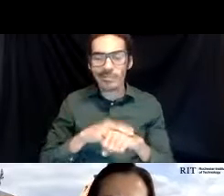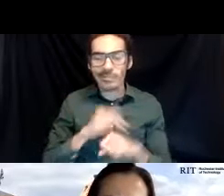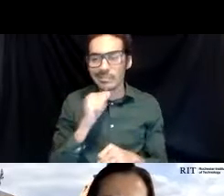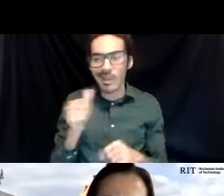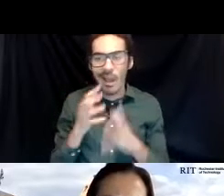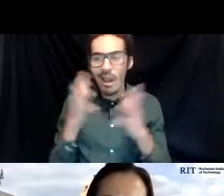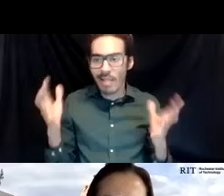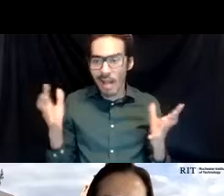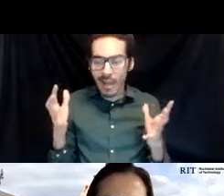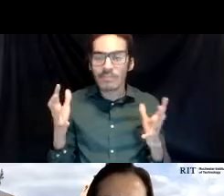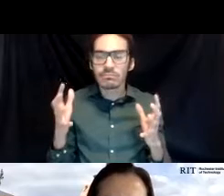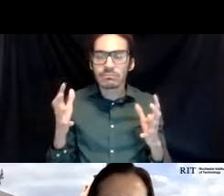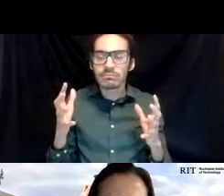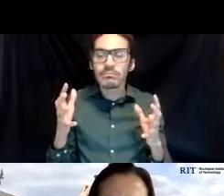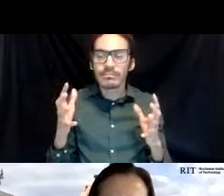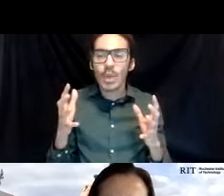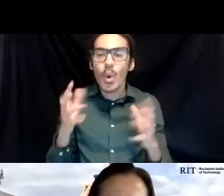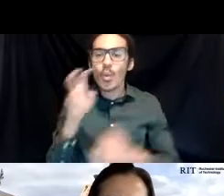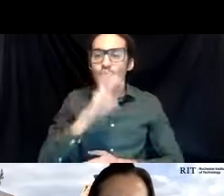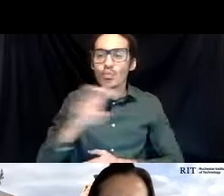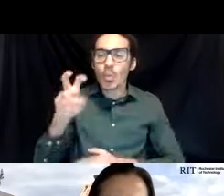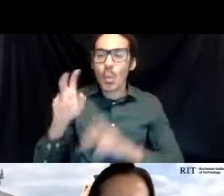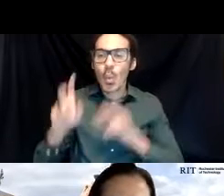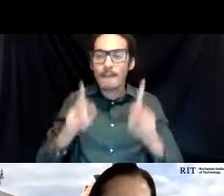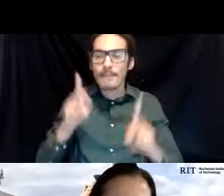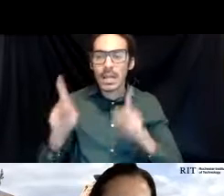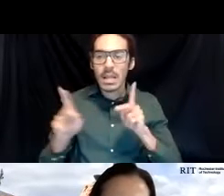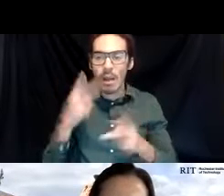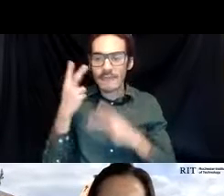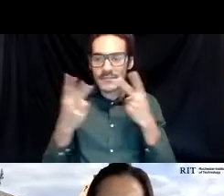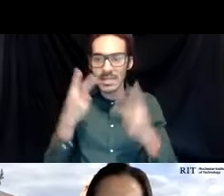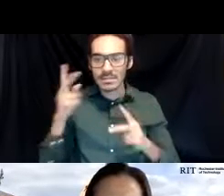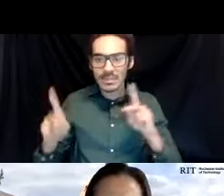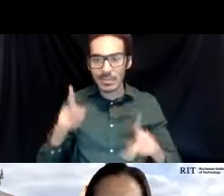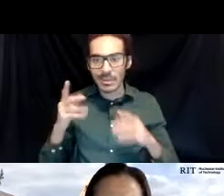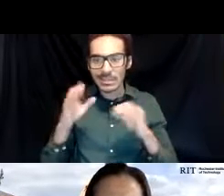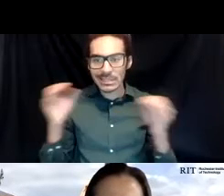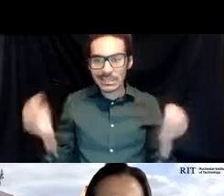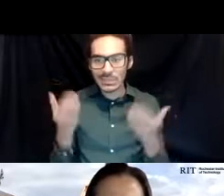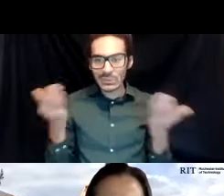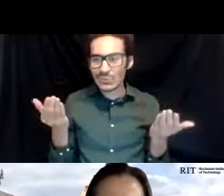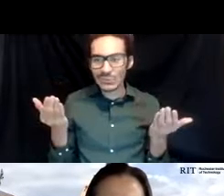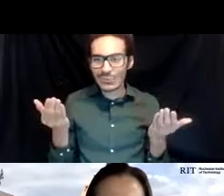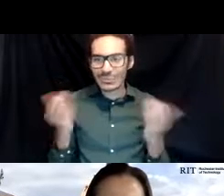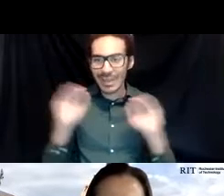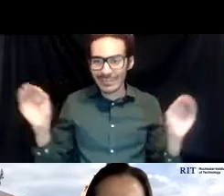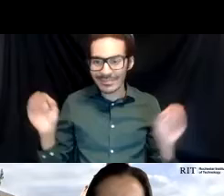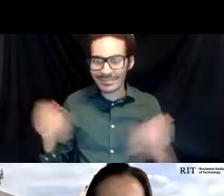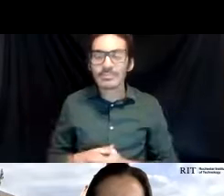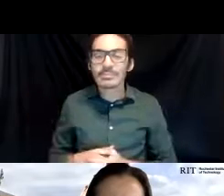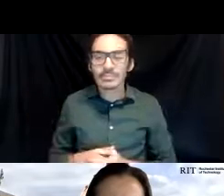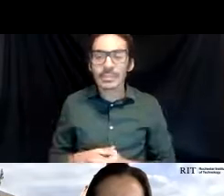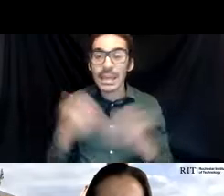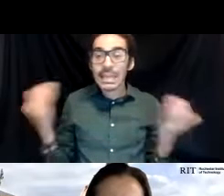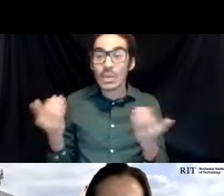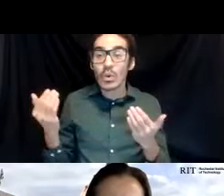crowds of tourists that we're used to having. And of course, you know, it's kind of funny. Dubrovnik as a tourist